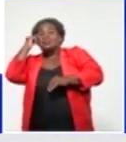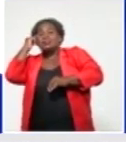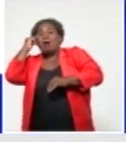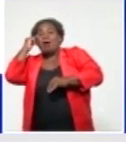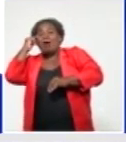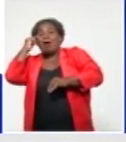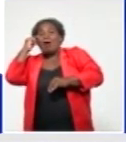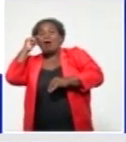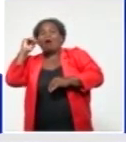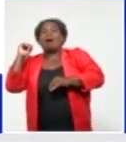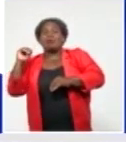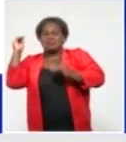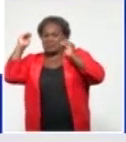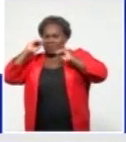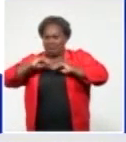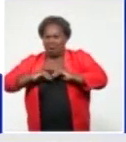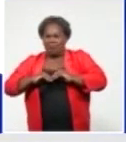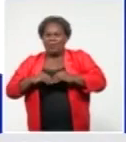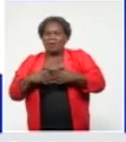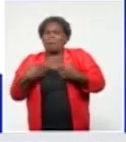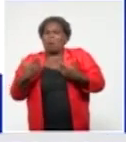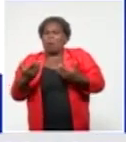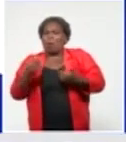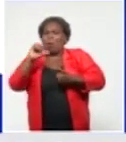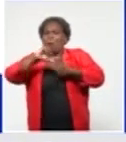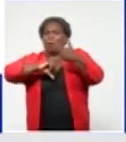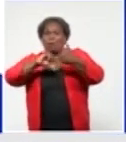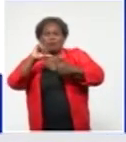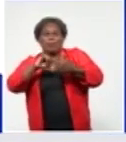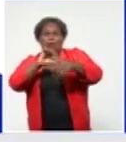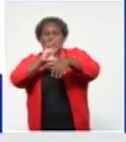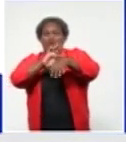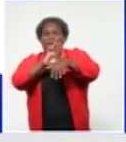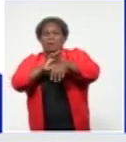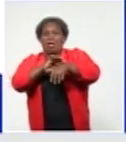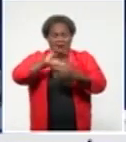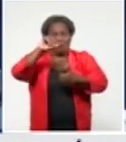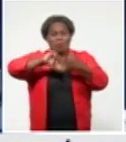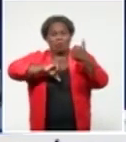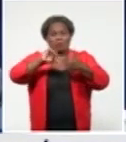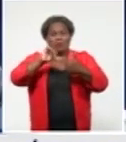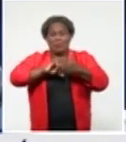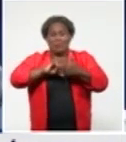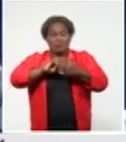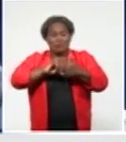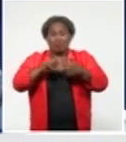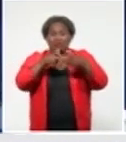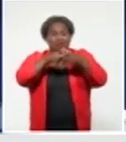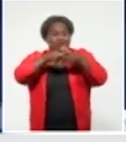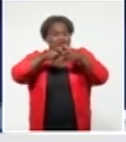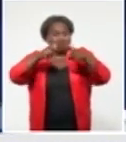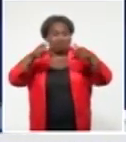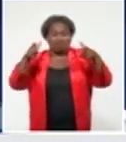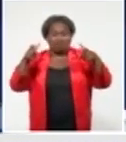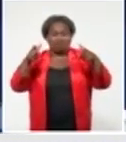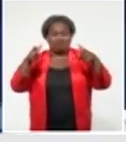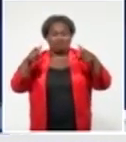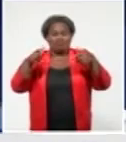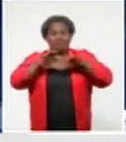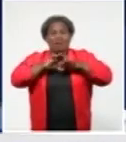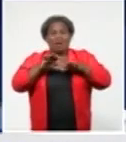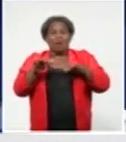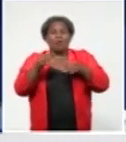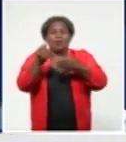385,946. And precisely these figures lead the Americas region to be the epicenter of the pandemic. The following map reflects